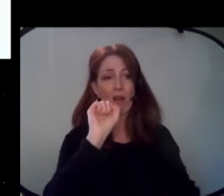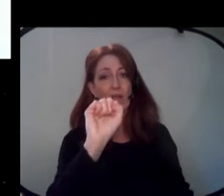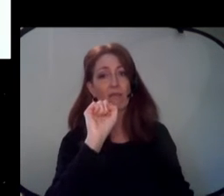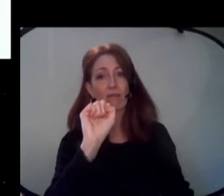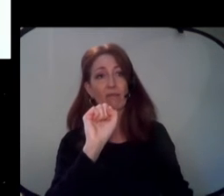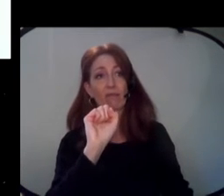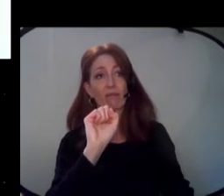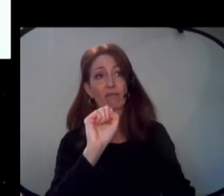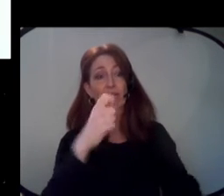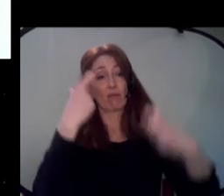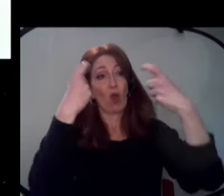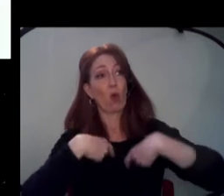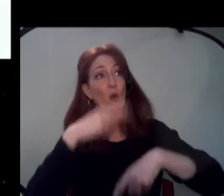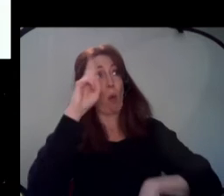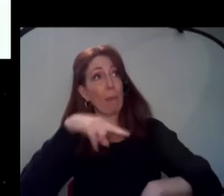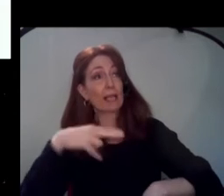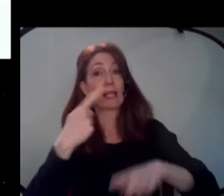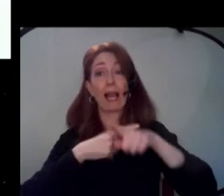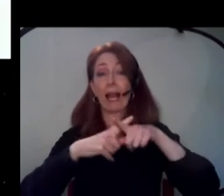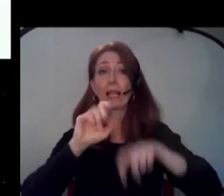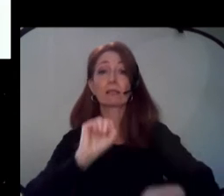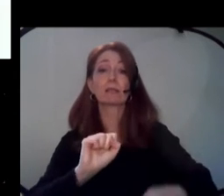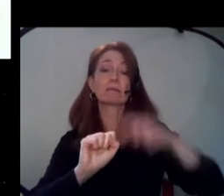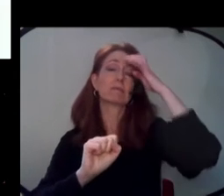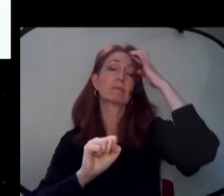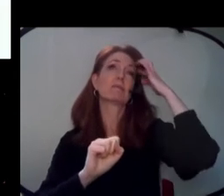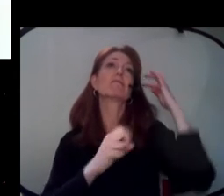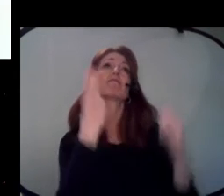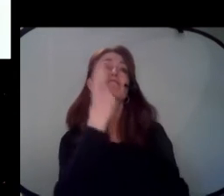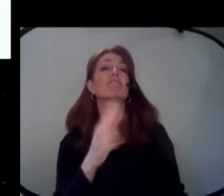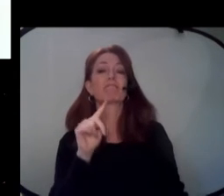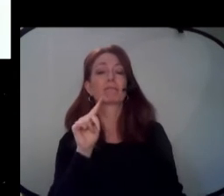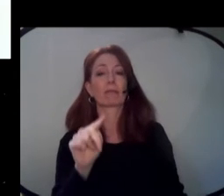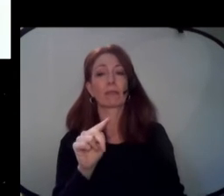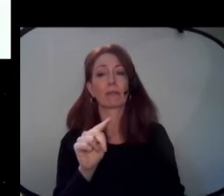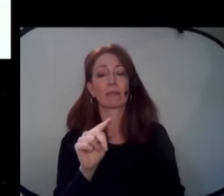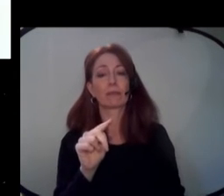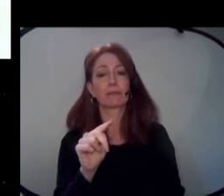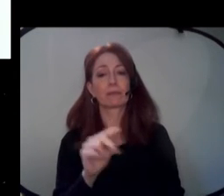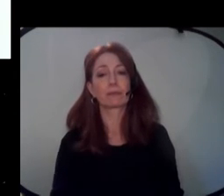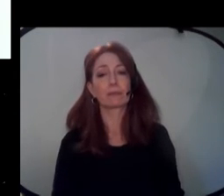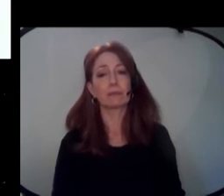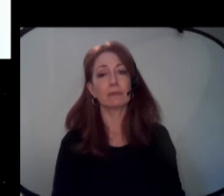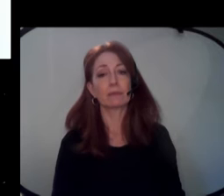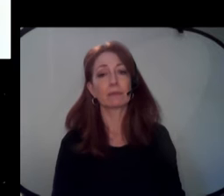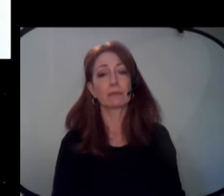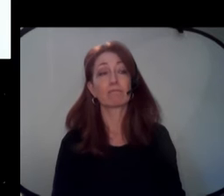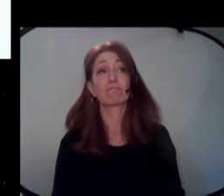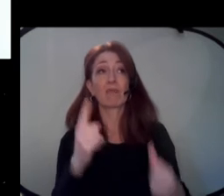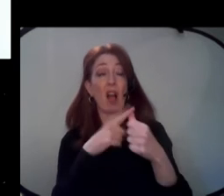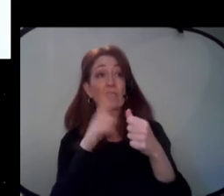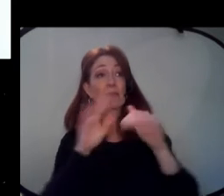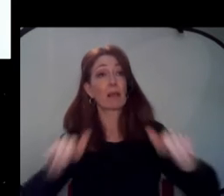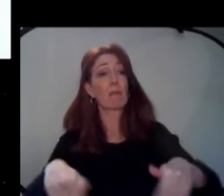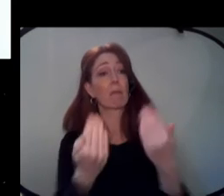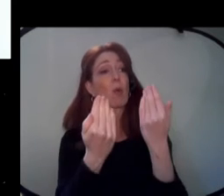painter in England at the time of that, that particular work that we've just seen. So Artemisia was born into a